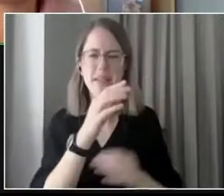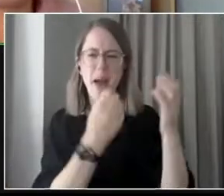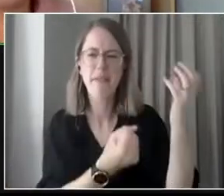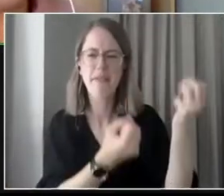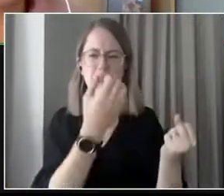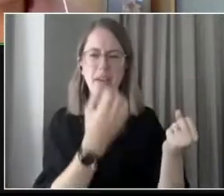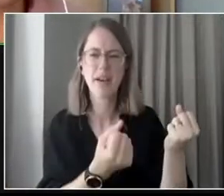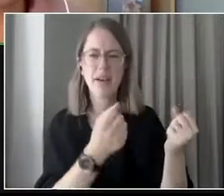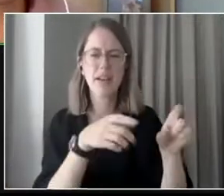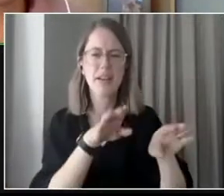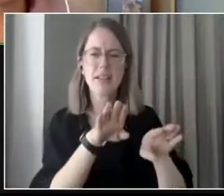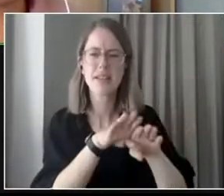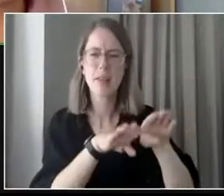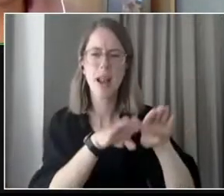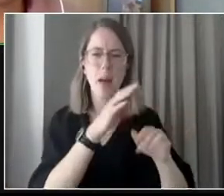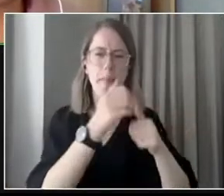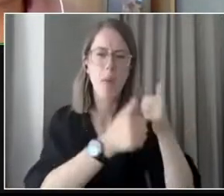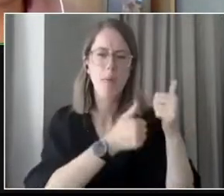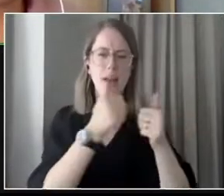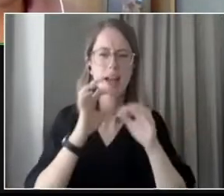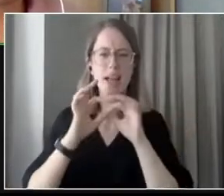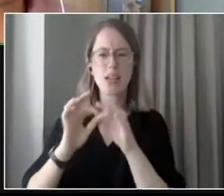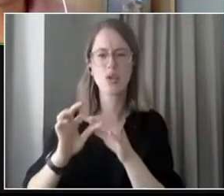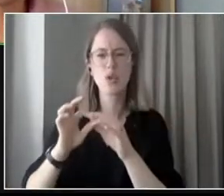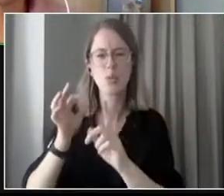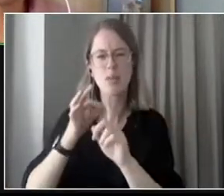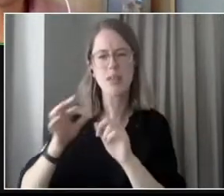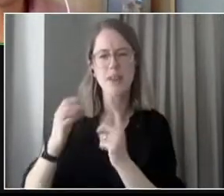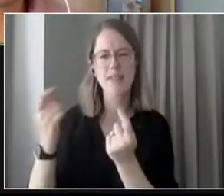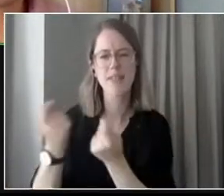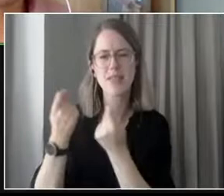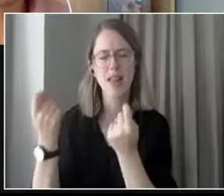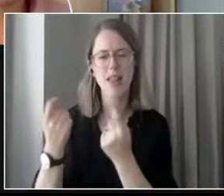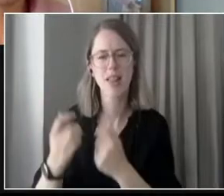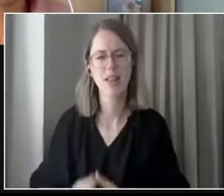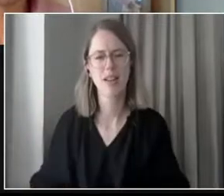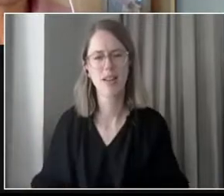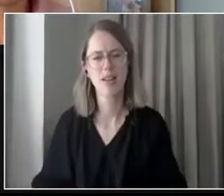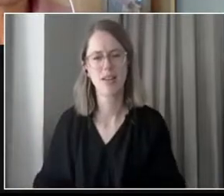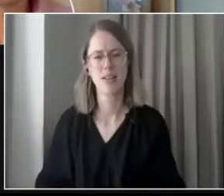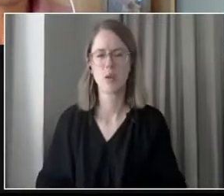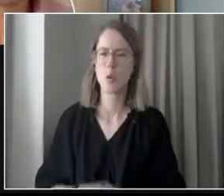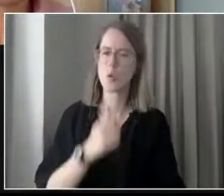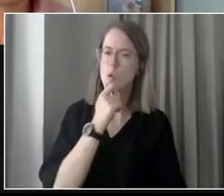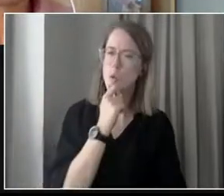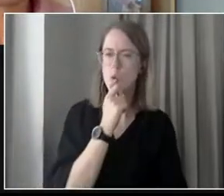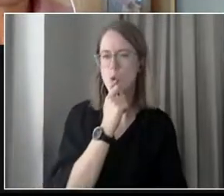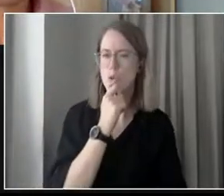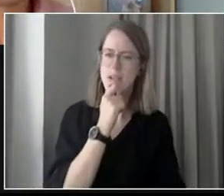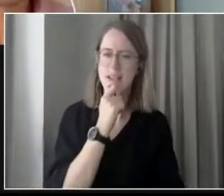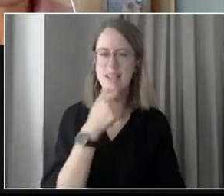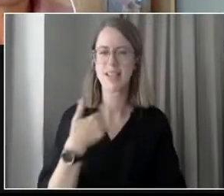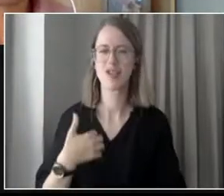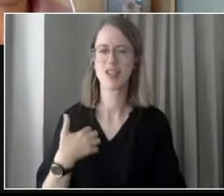as popular as Pacific festivals in your experience? Oh, that's an interesting